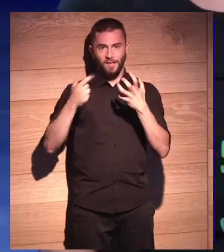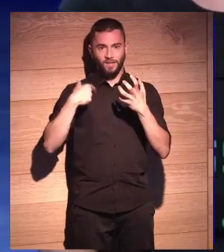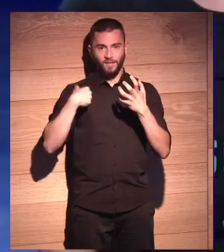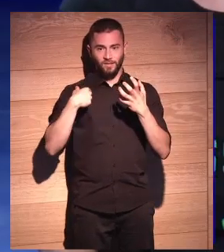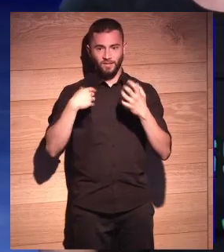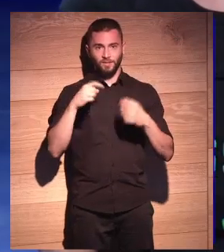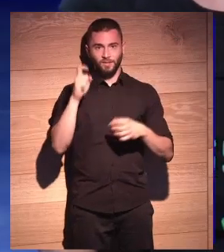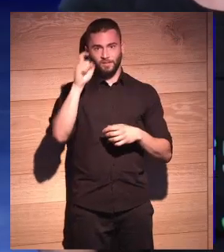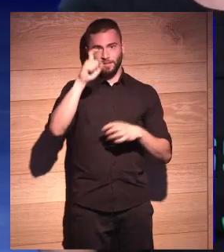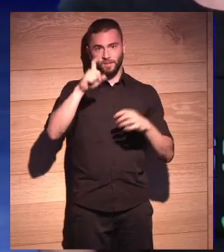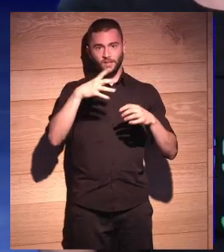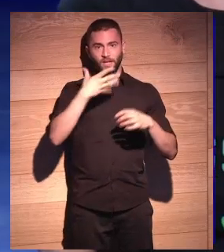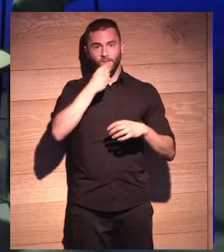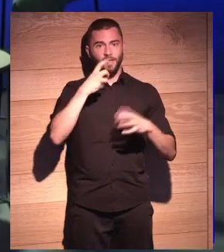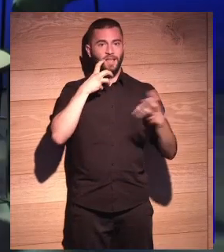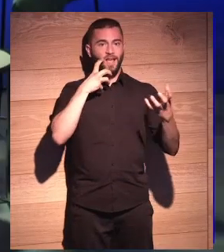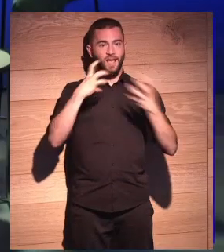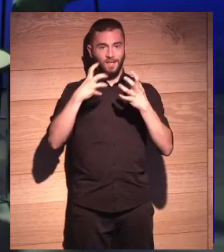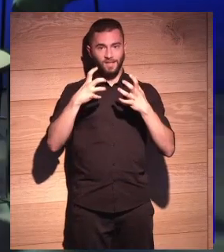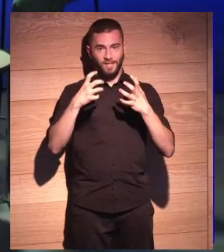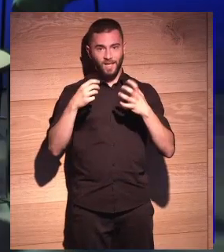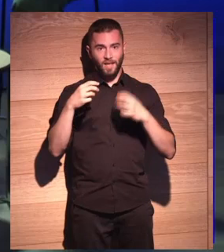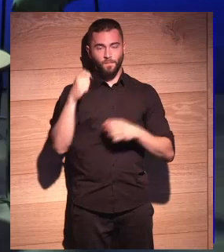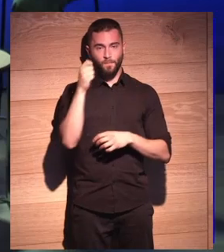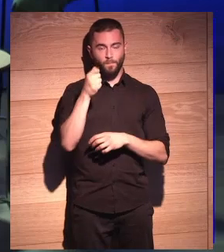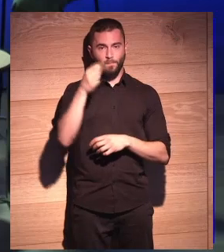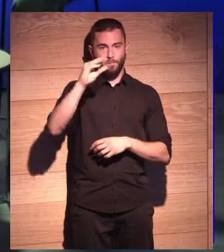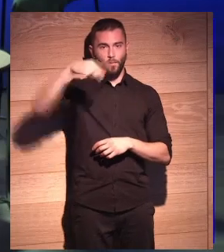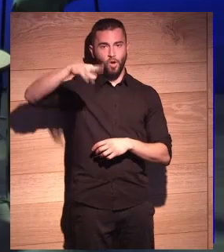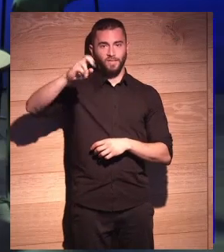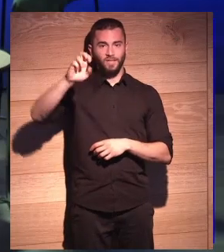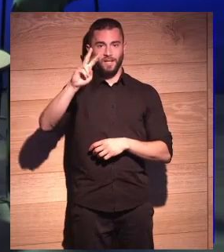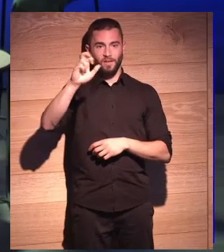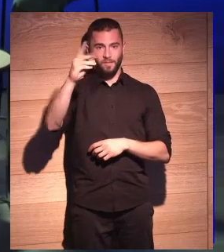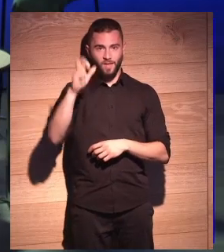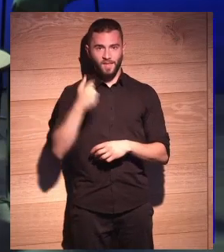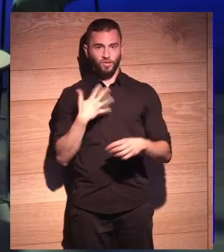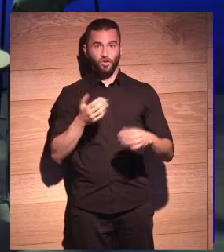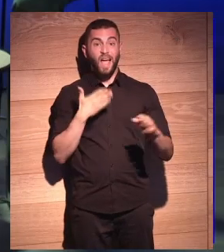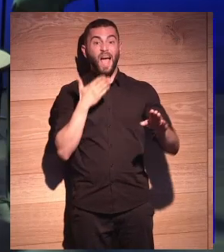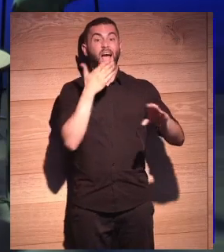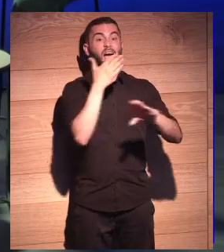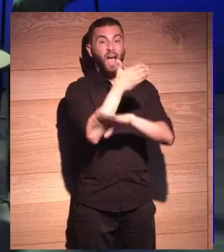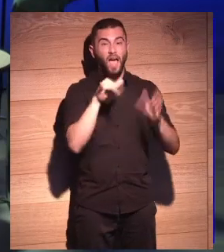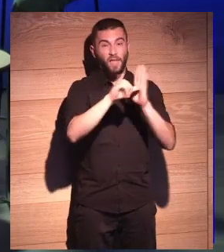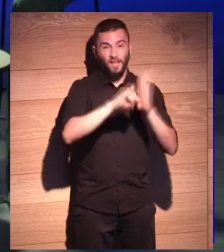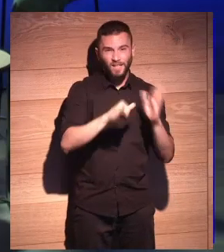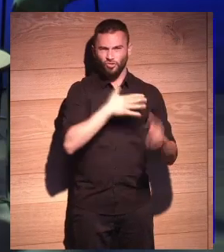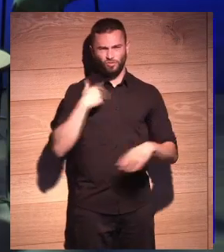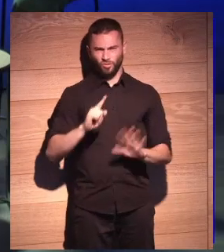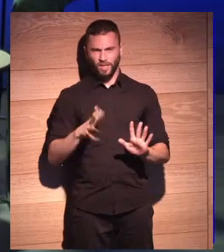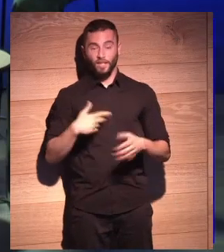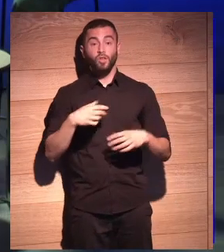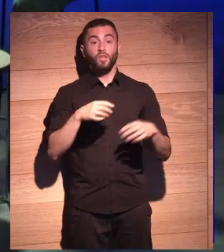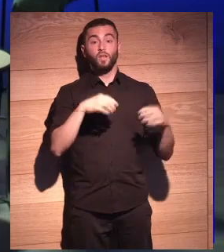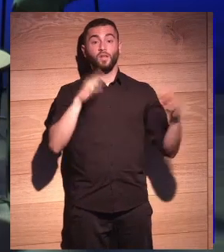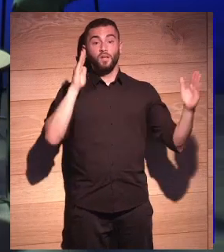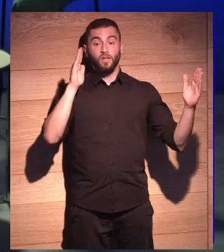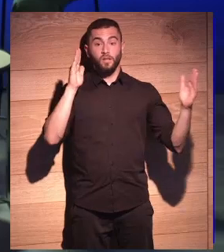happens, and artists are analogic, and my students really don't like computers, so they're thinking about